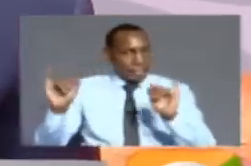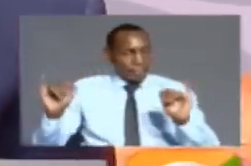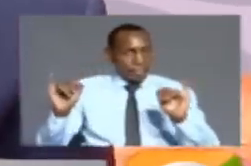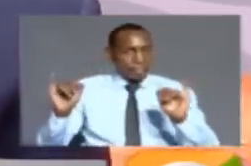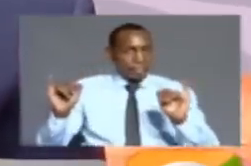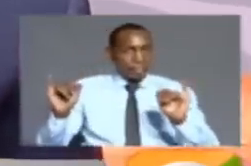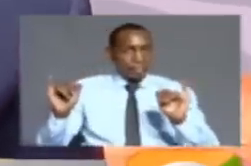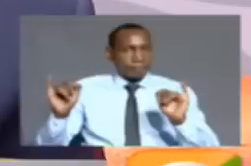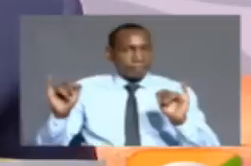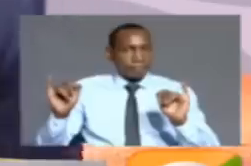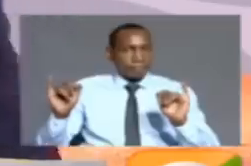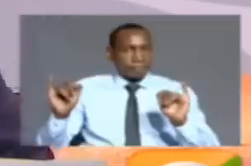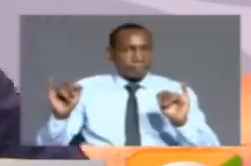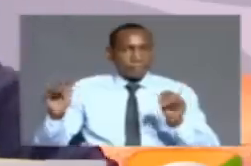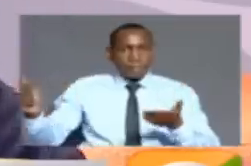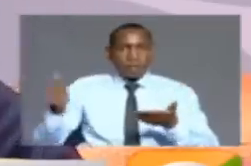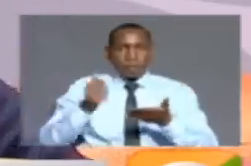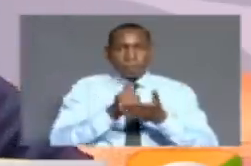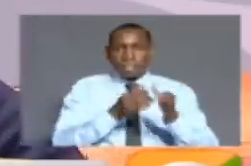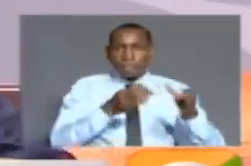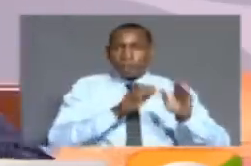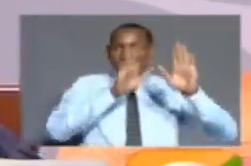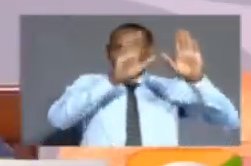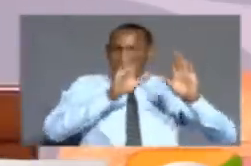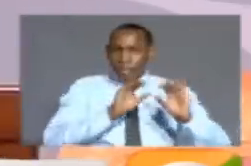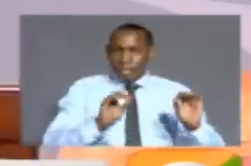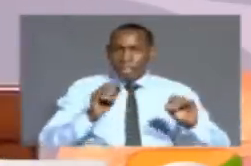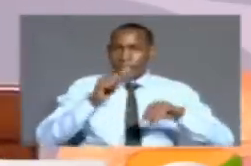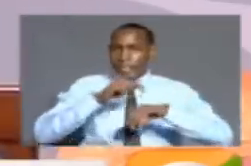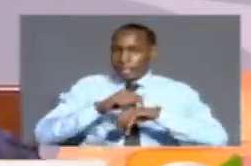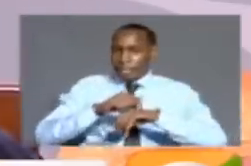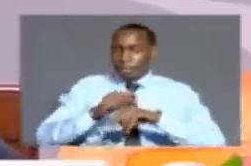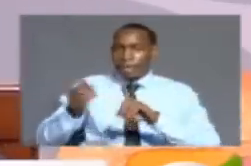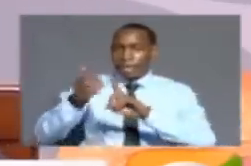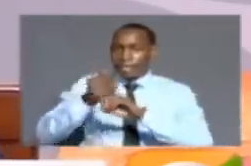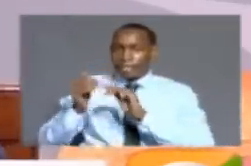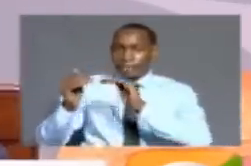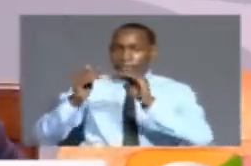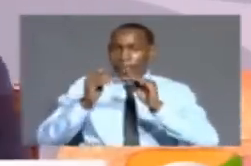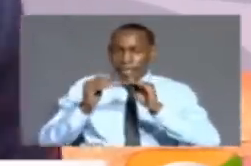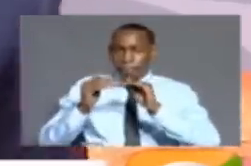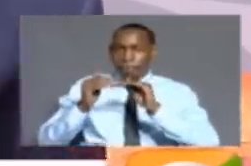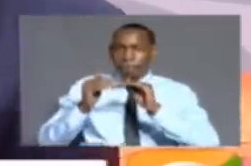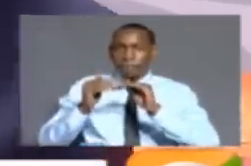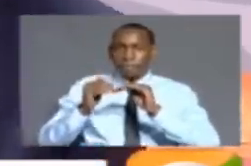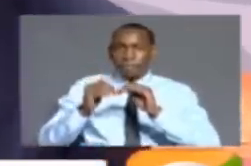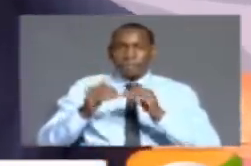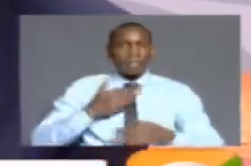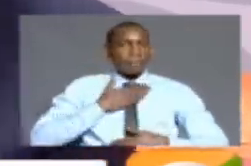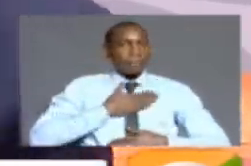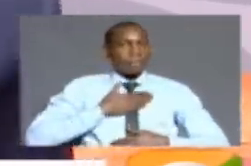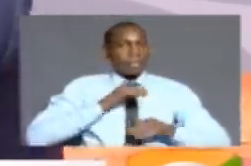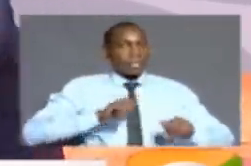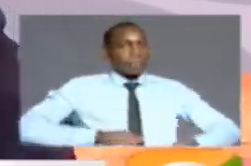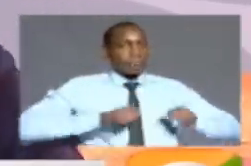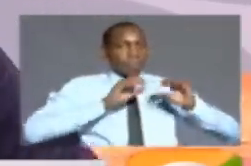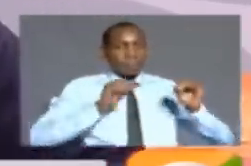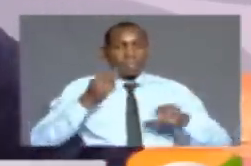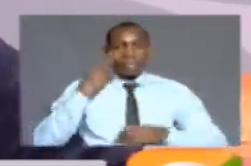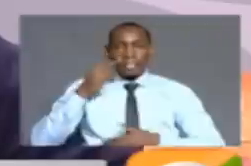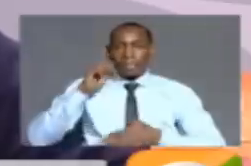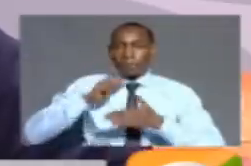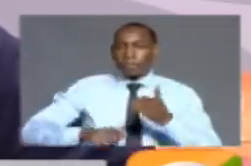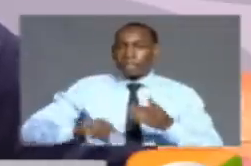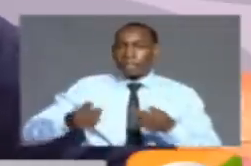of who is the appointing authority. Because once you get there, you're not there to be able to please your master. Look at what is happening in